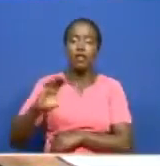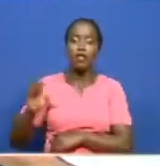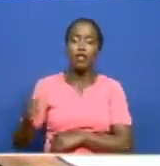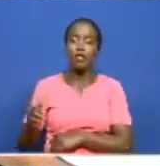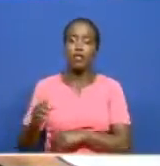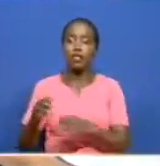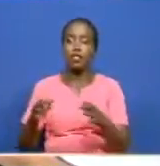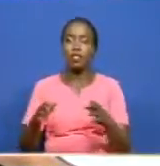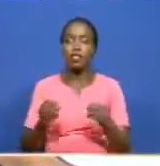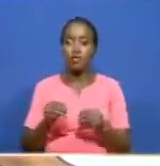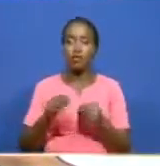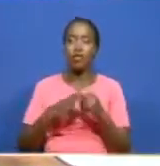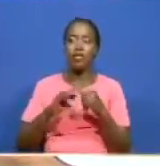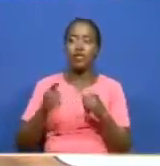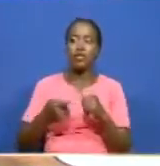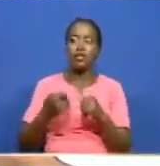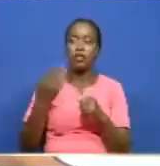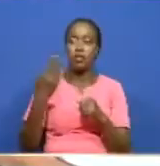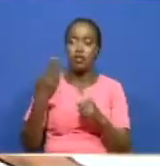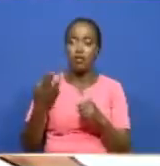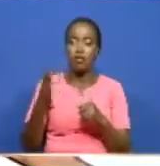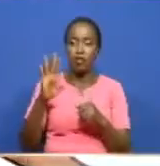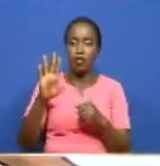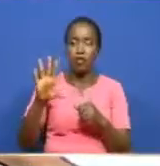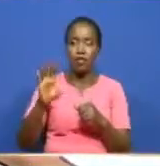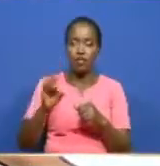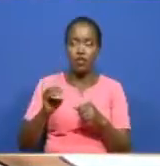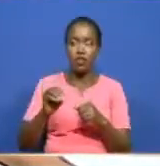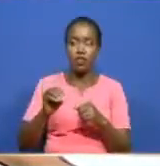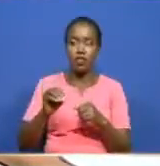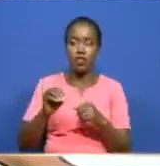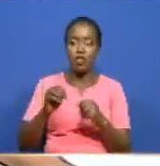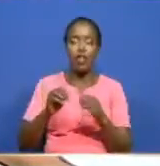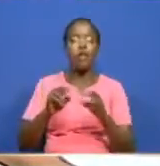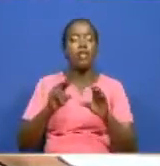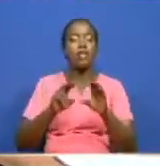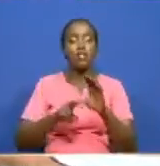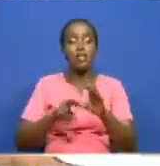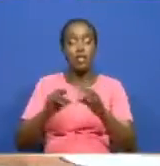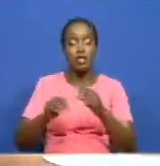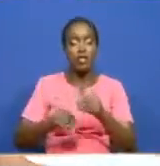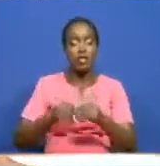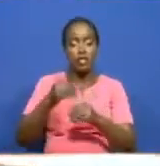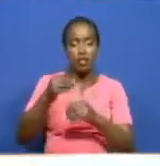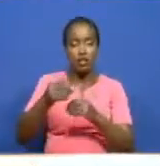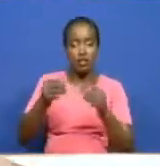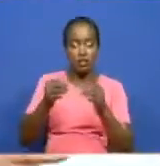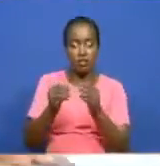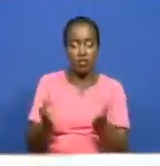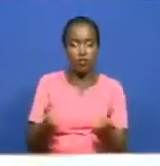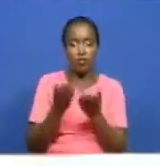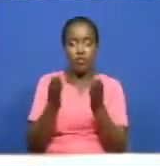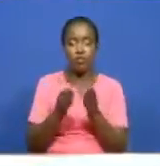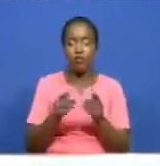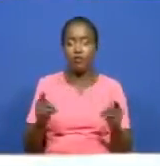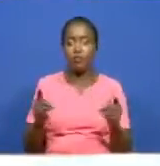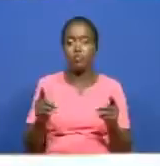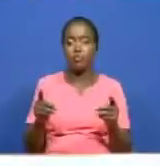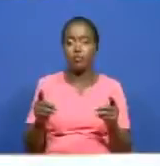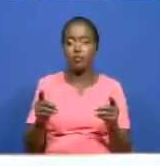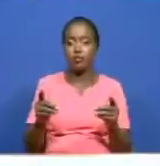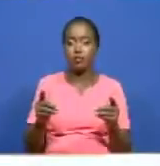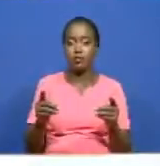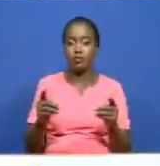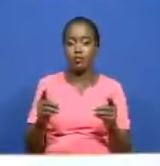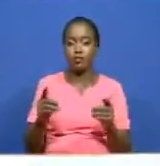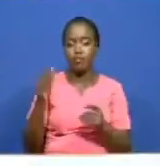to receive 9,450 school desks and lockers in a bid to enhance social distancing in the wake of the pandemic.